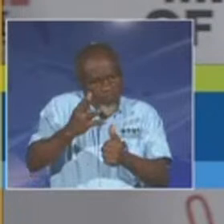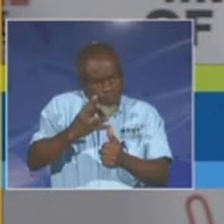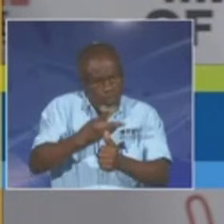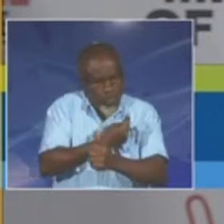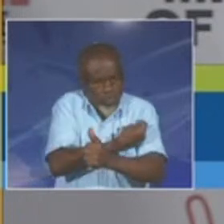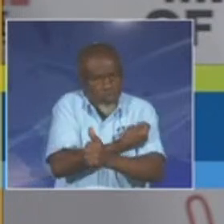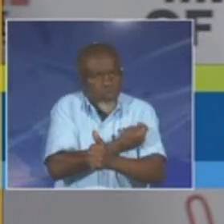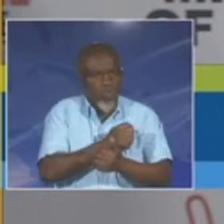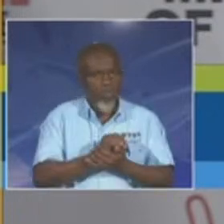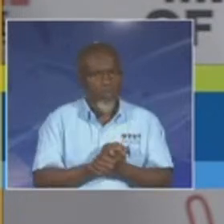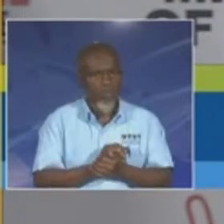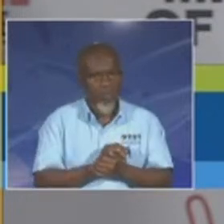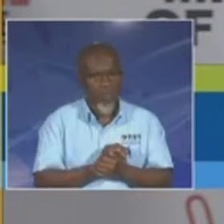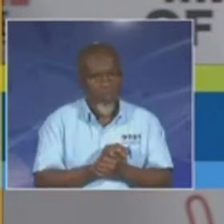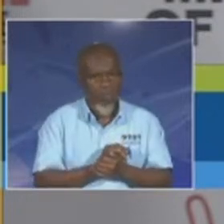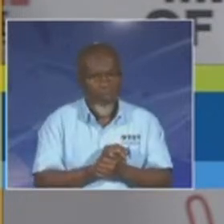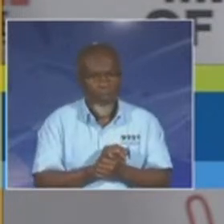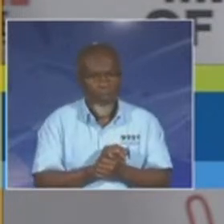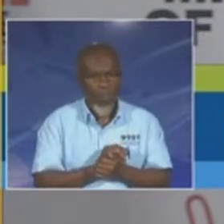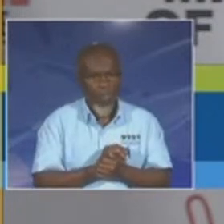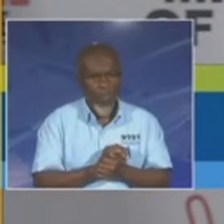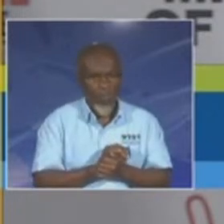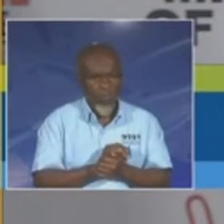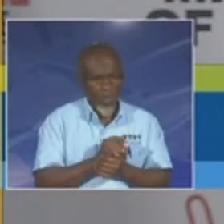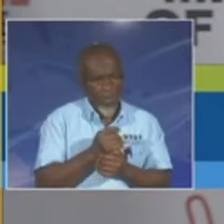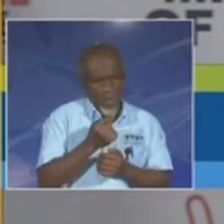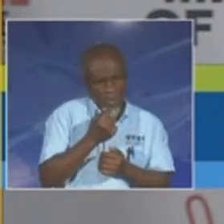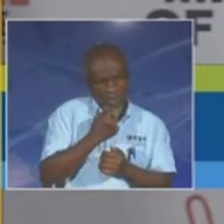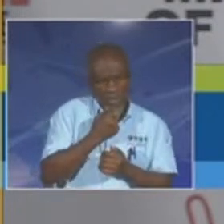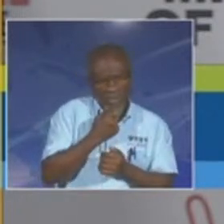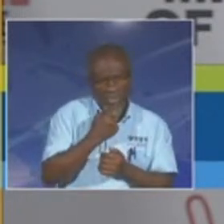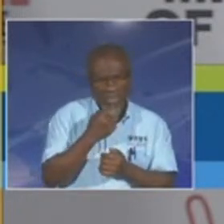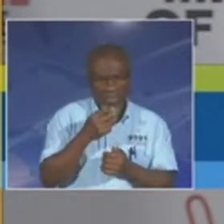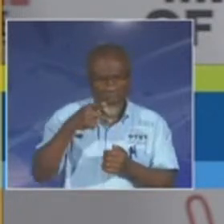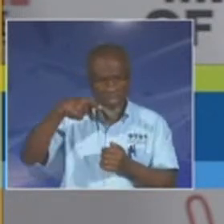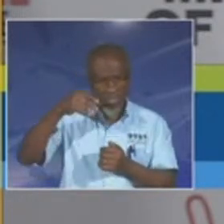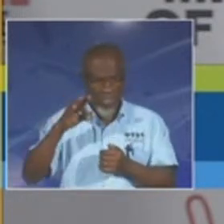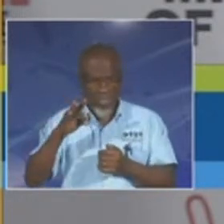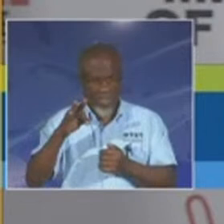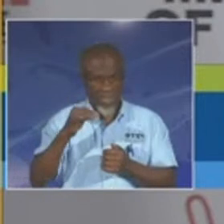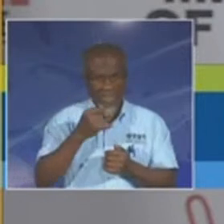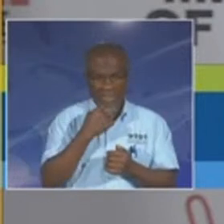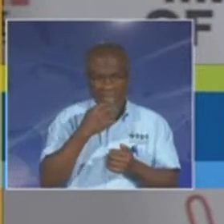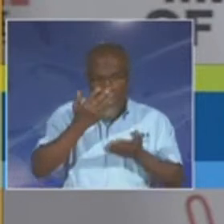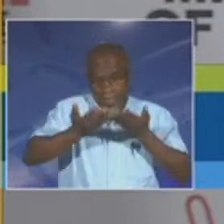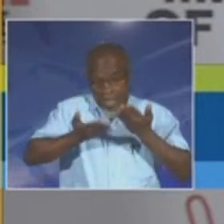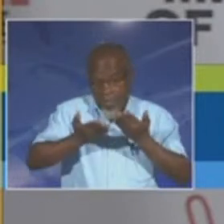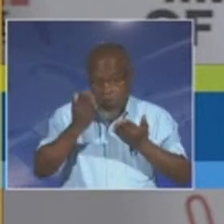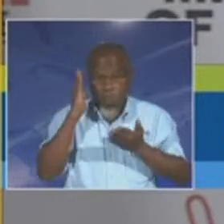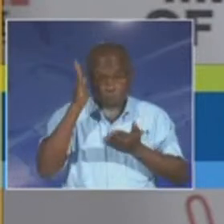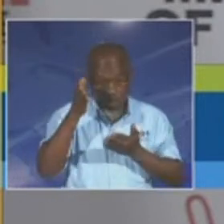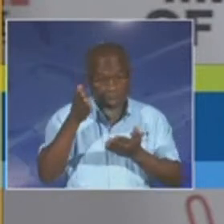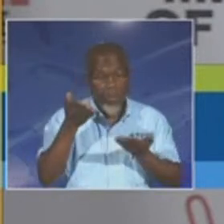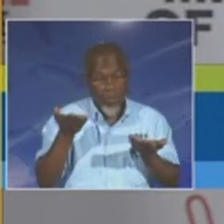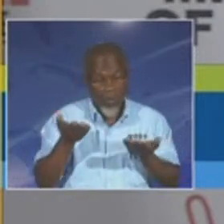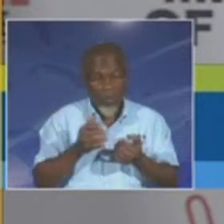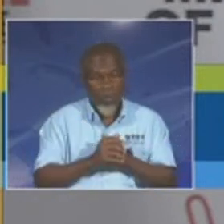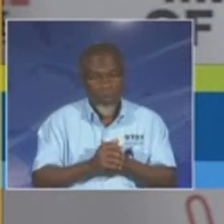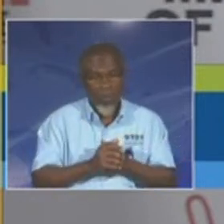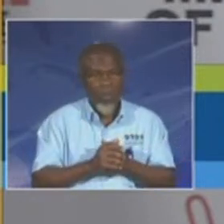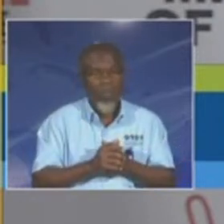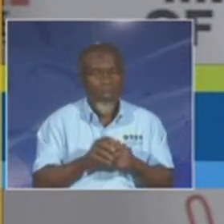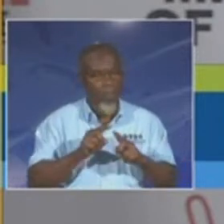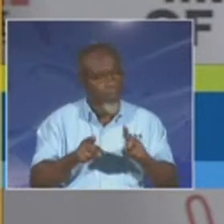they actually started to do fourth dosing. You saw a statement from Pfizer saying that a fourth dose may be required, but it has not been fully assessed by the safe group of